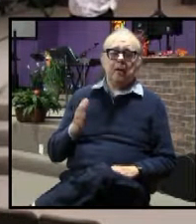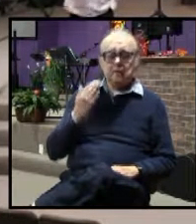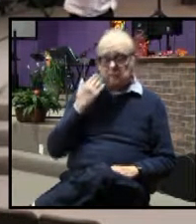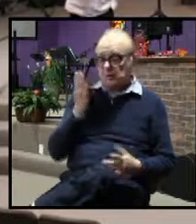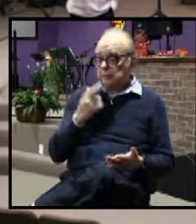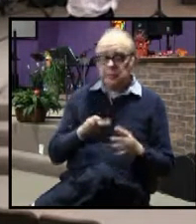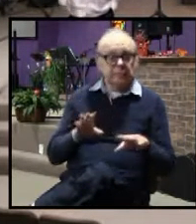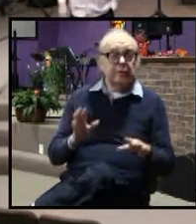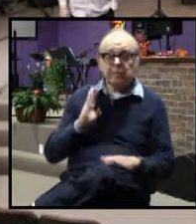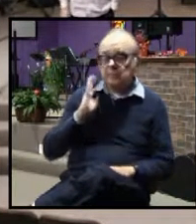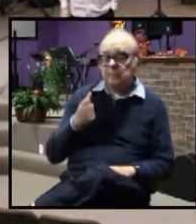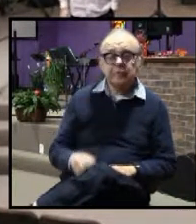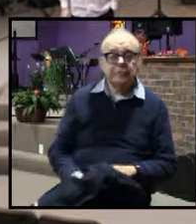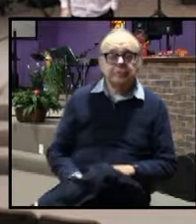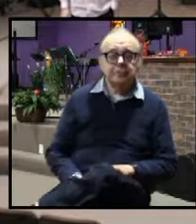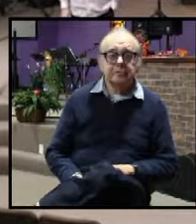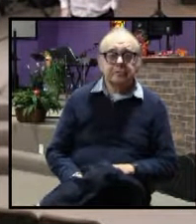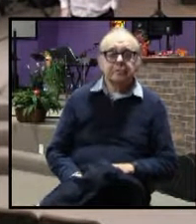God already knows what you're going to do.